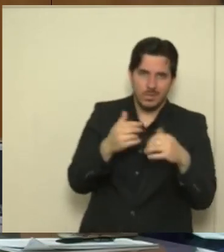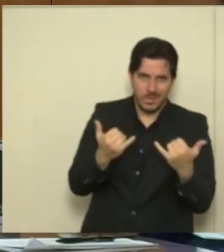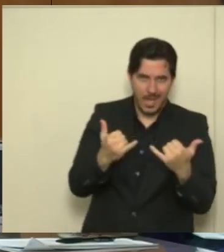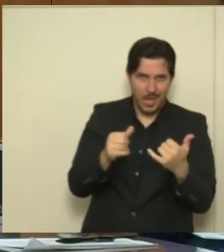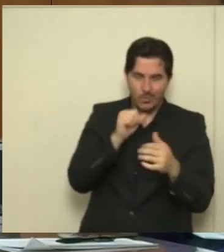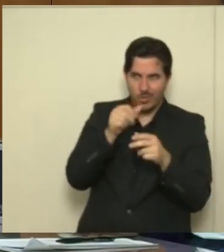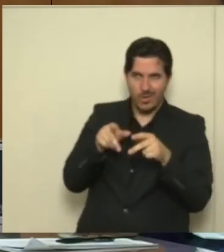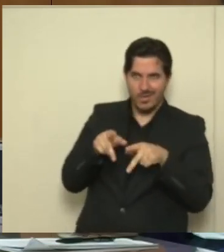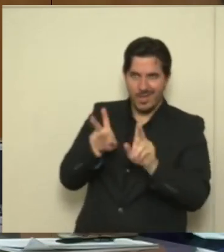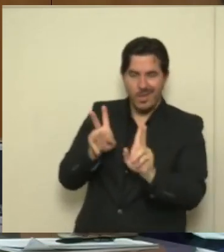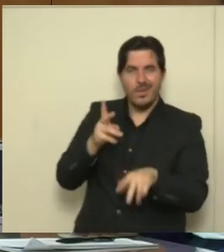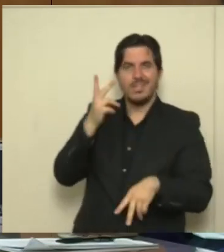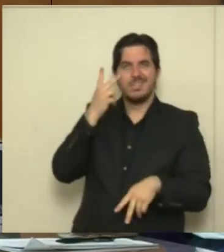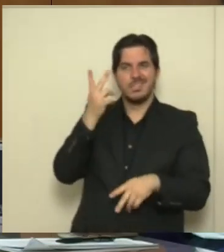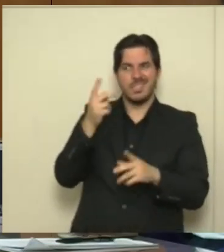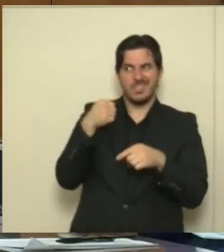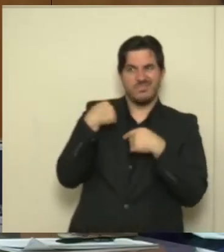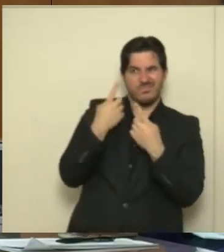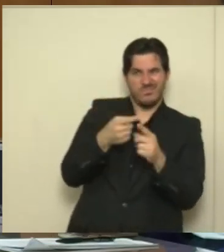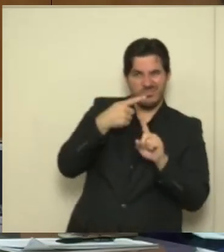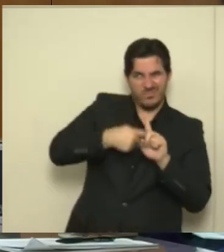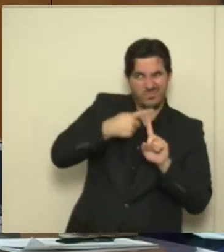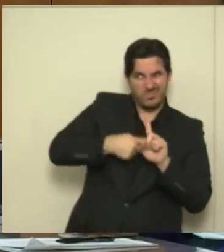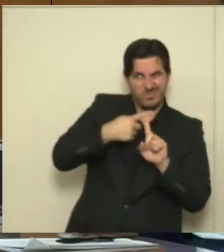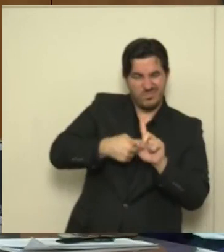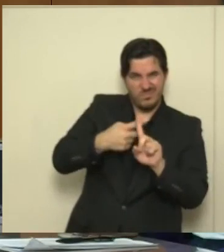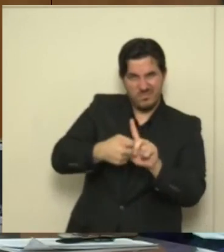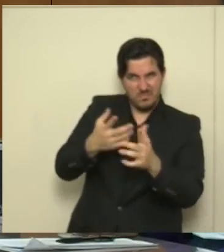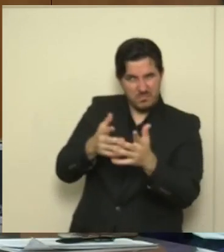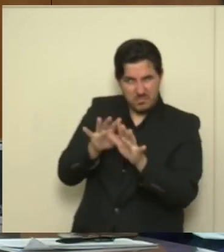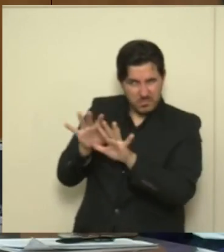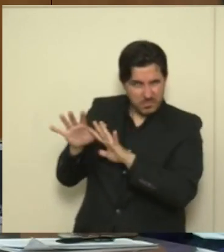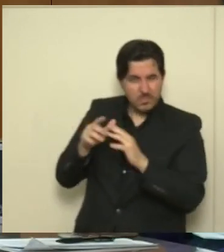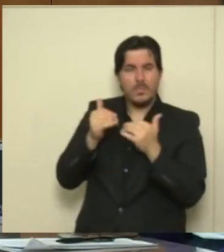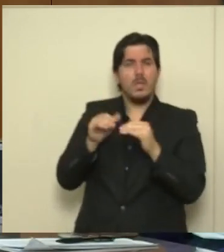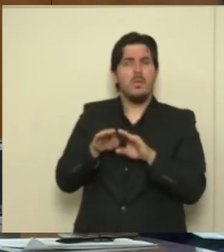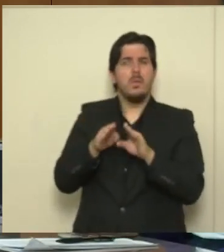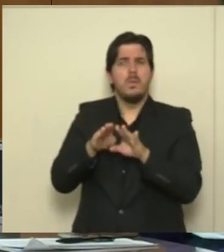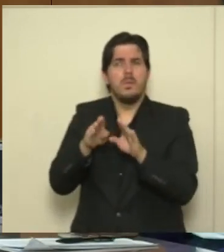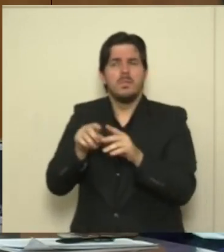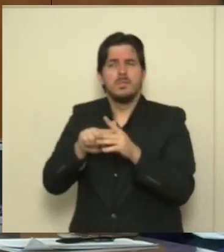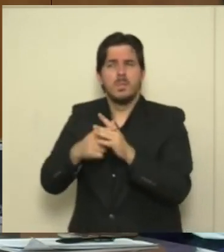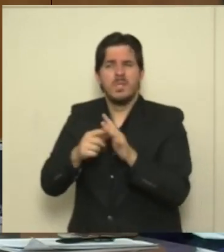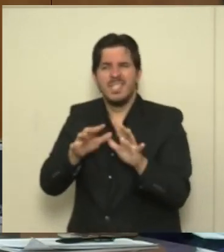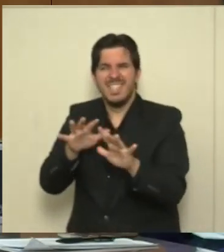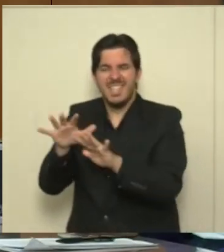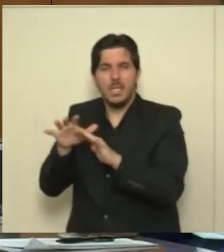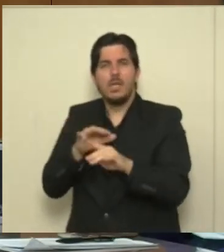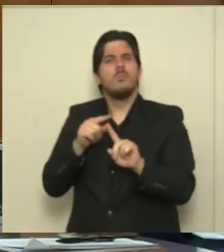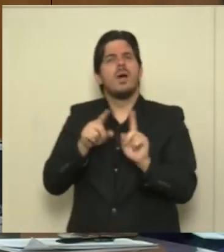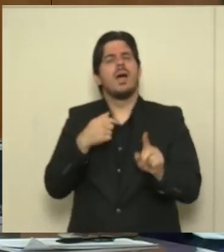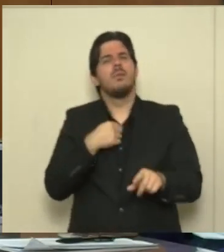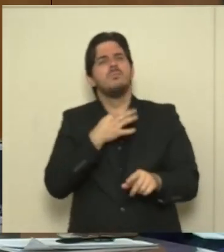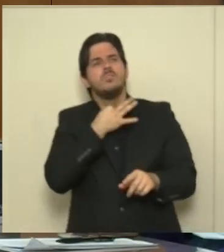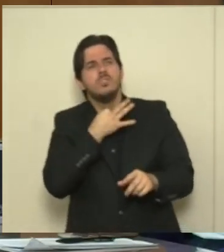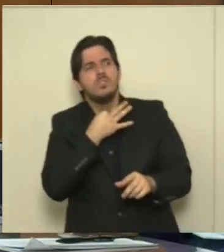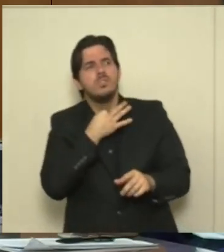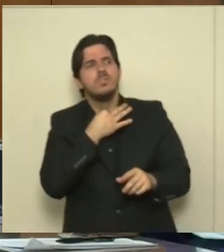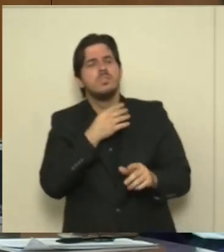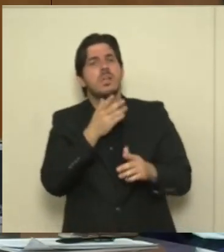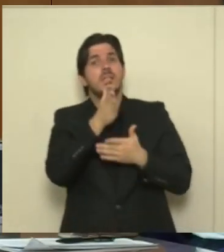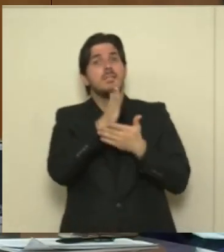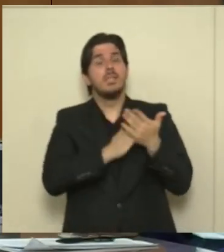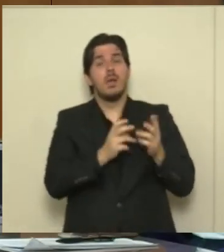that continued over the last few months. I'm wondering if there are any considerations on maybe easing some of the restrictions